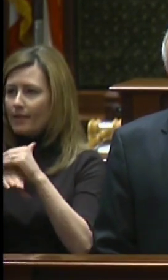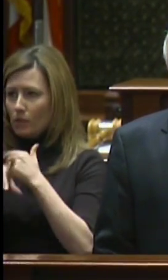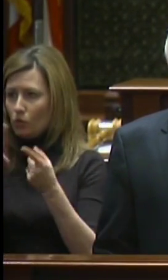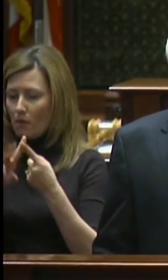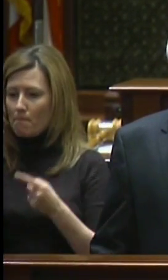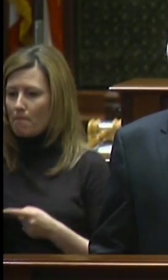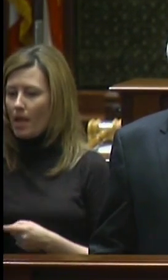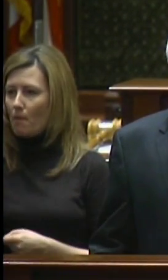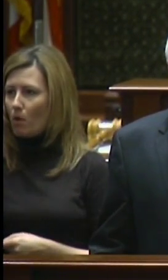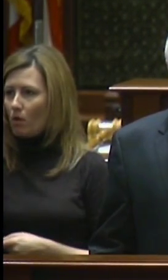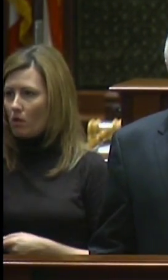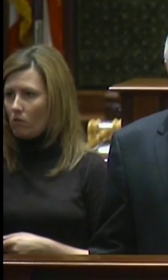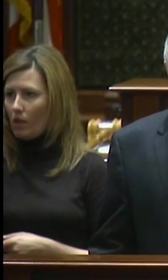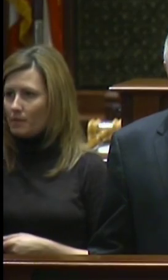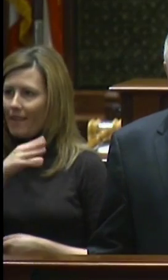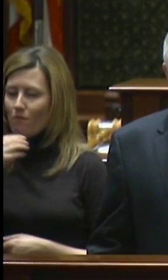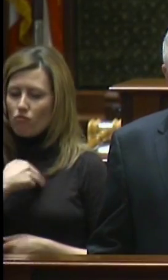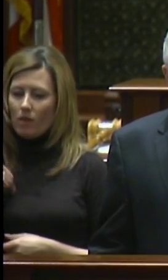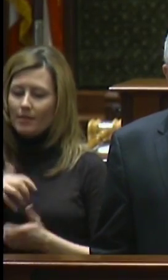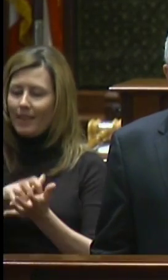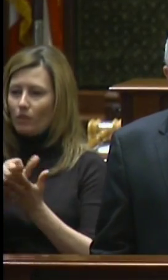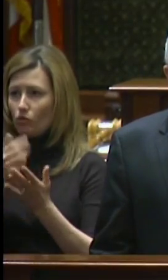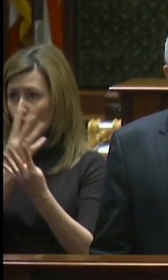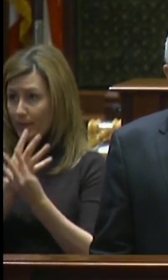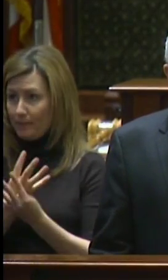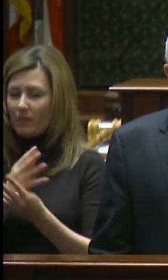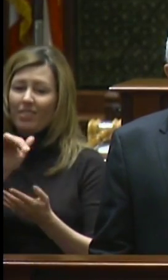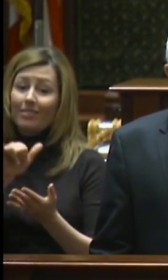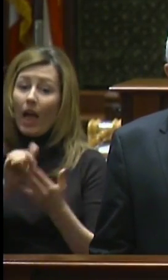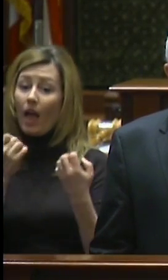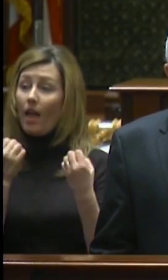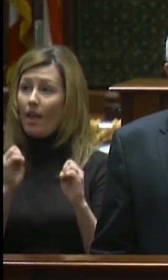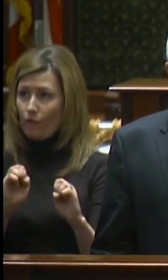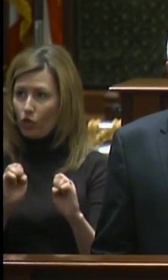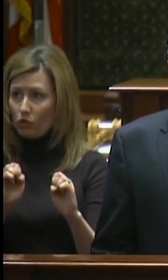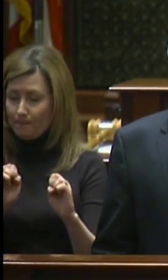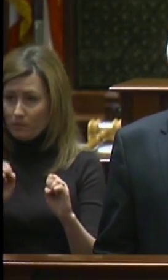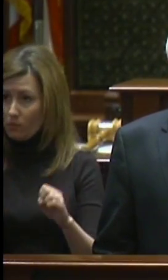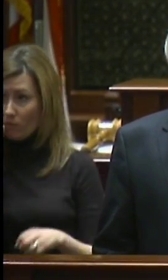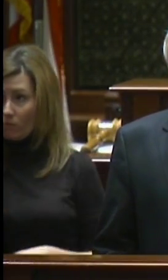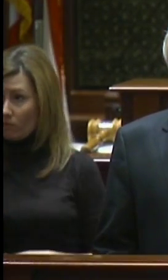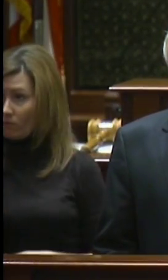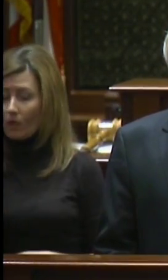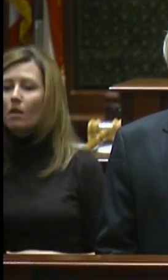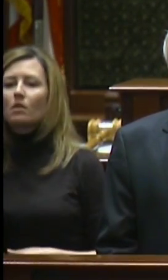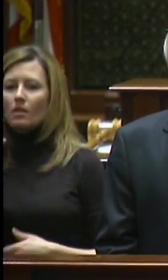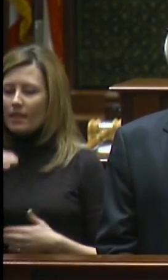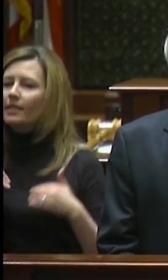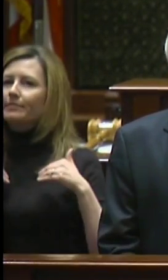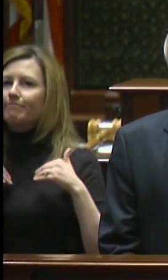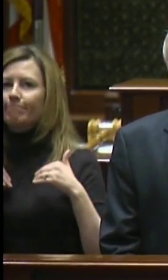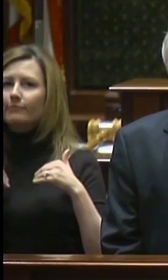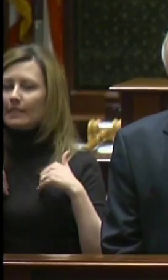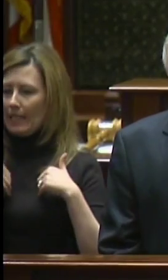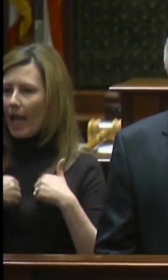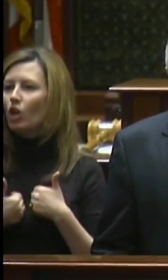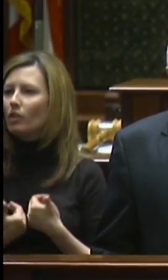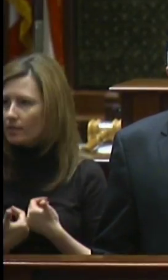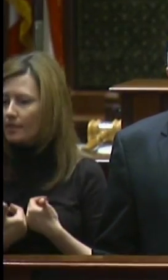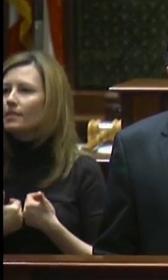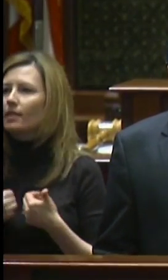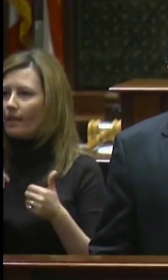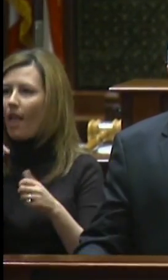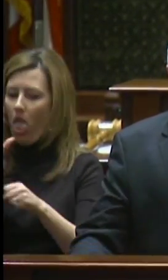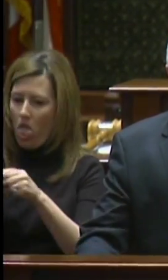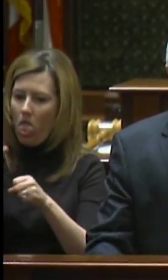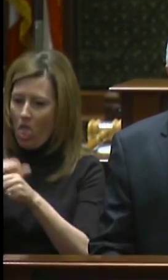mammograms and breast cancer screening. And that effort was due to the tireless efforts of two women who are with us today,